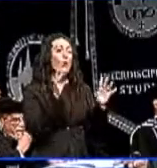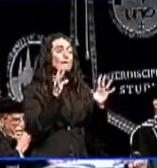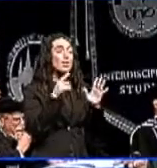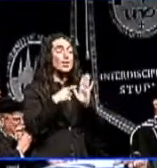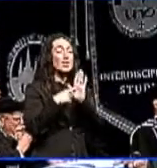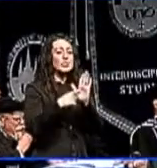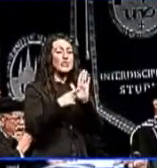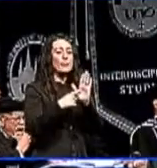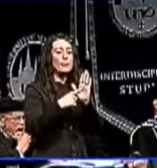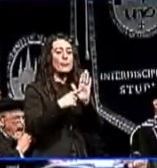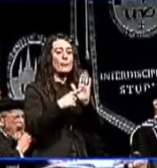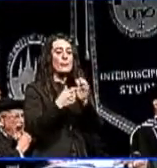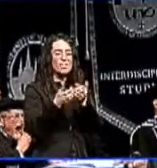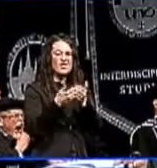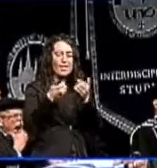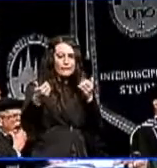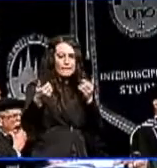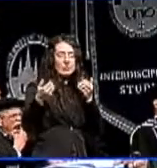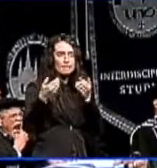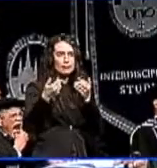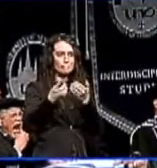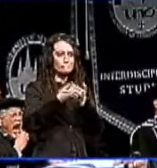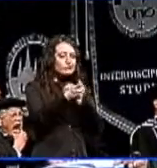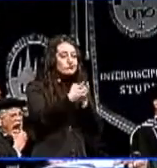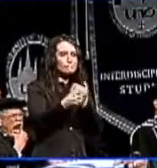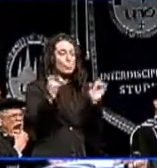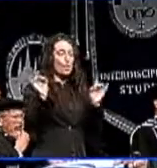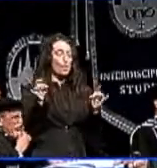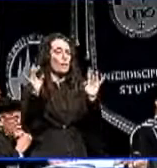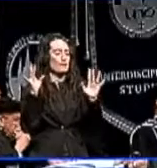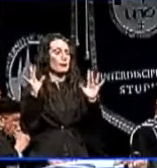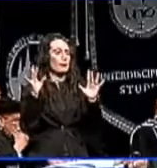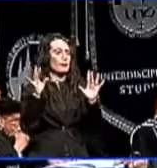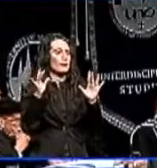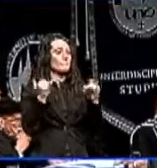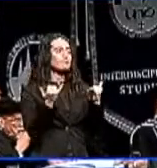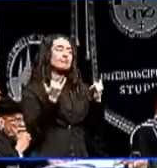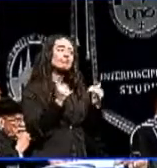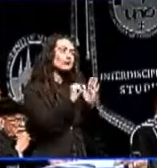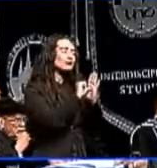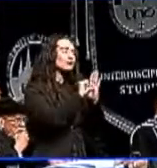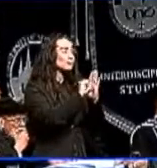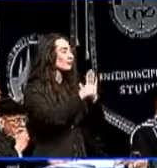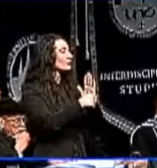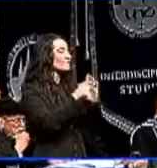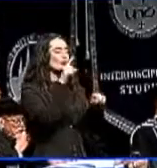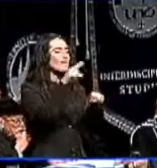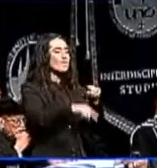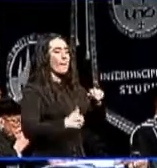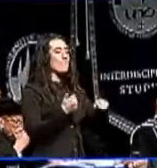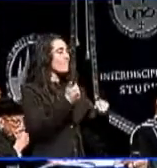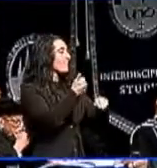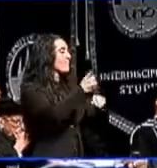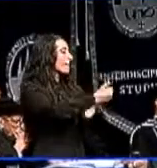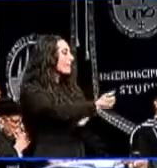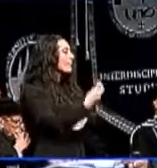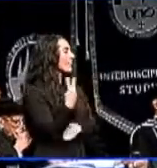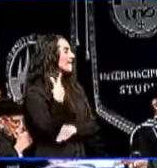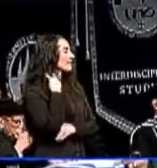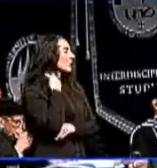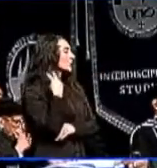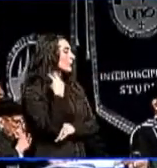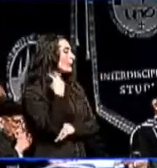and conquer, as well as the propensity to blame or ignore victims of benign